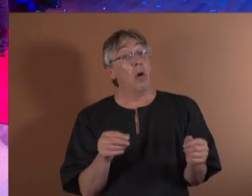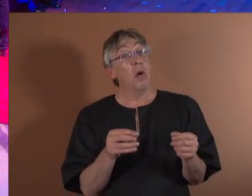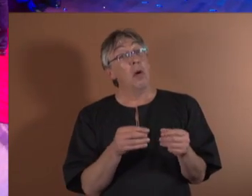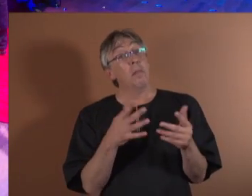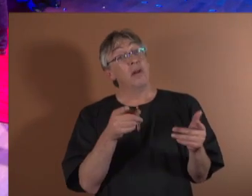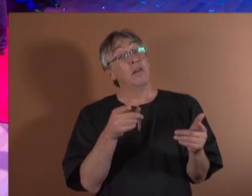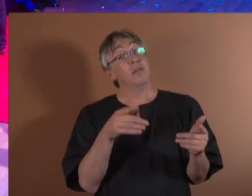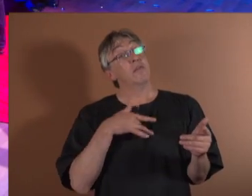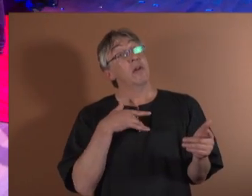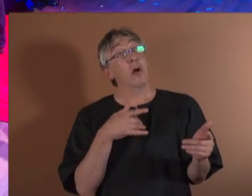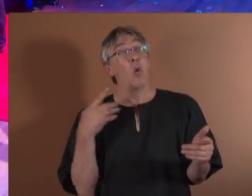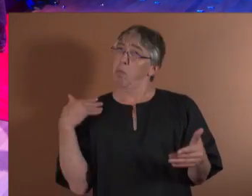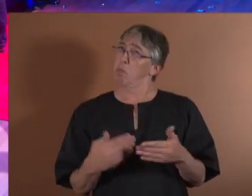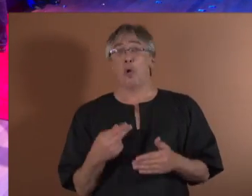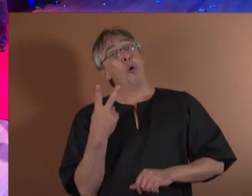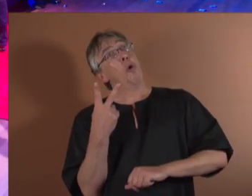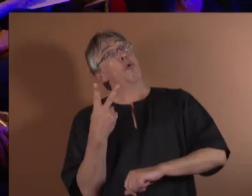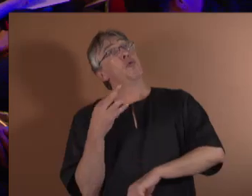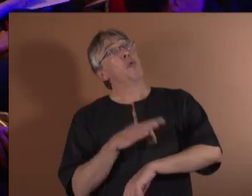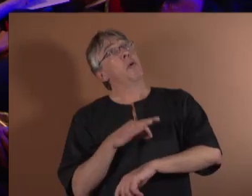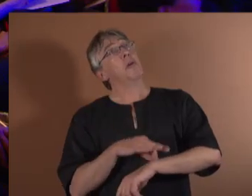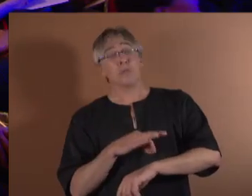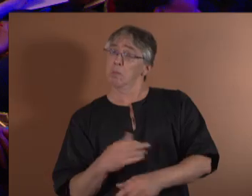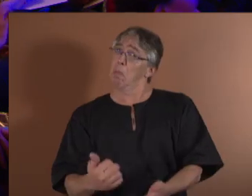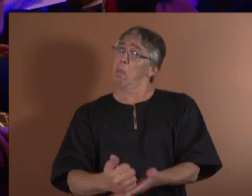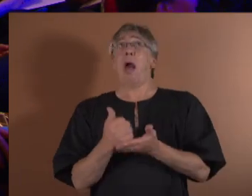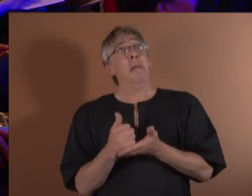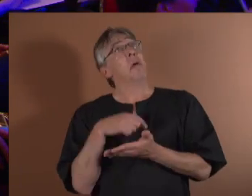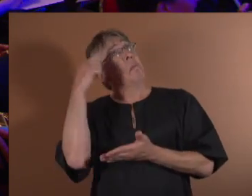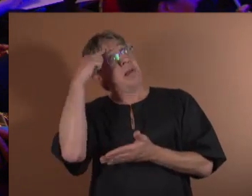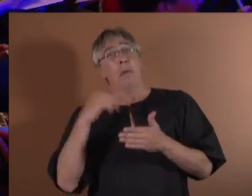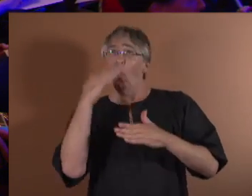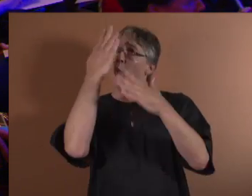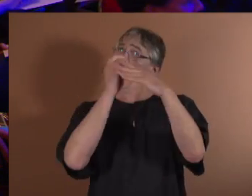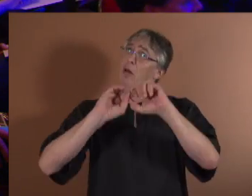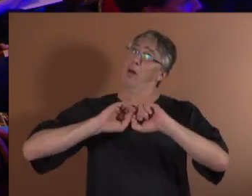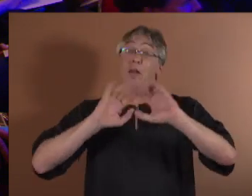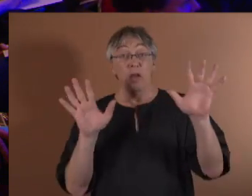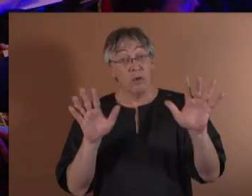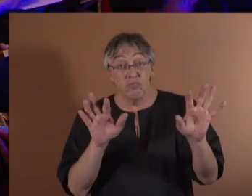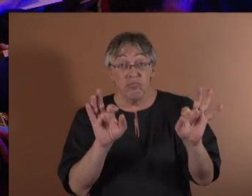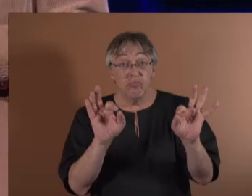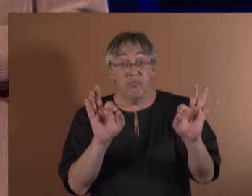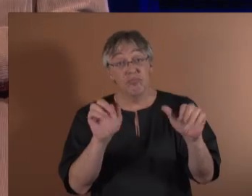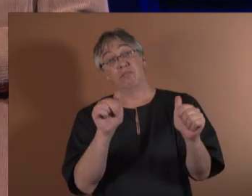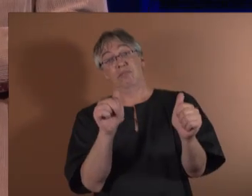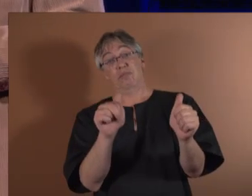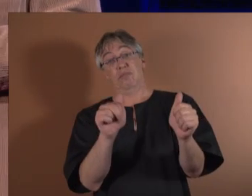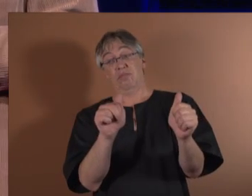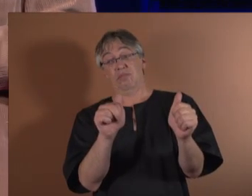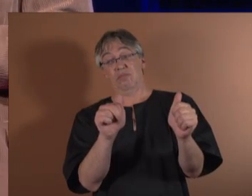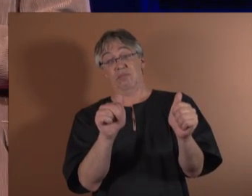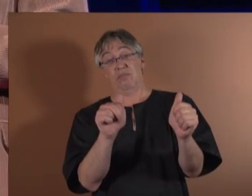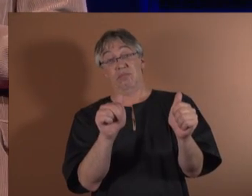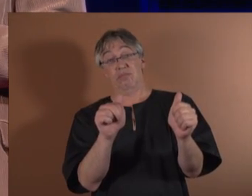minutes of thinking? You feel a little more on top of your game, a little clearer about what your stuff is. Any of you? Okay, well, welcome to the